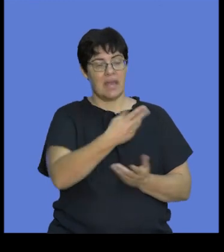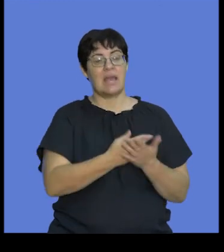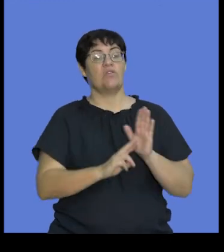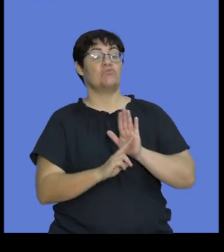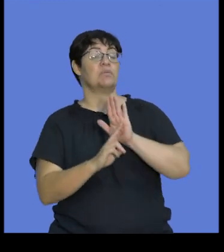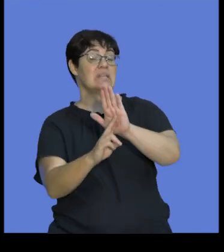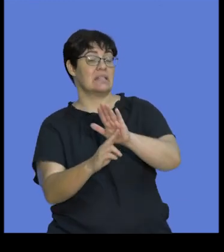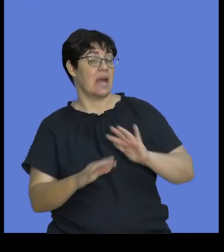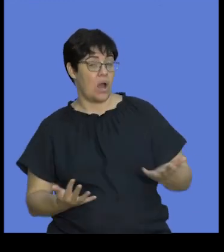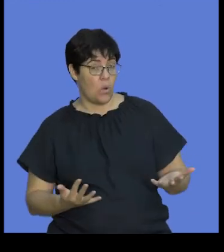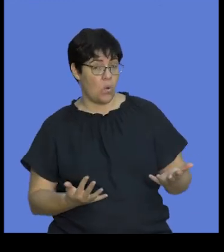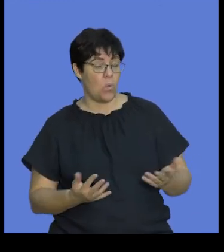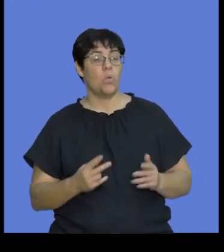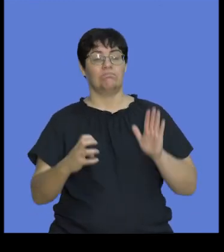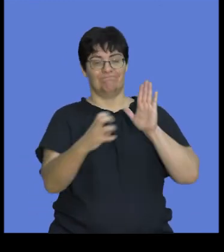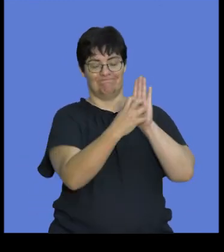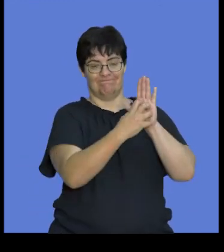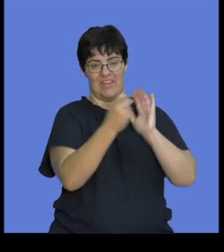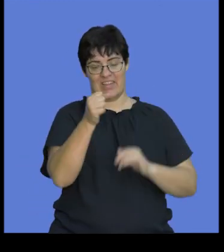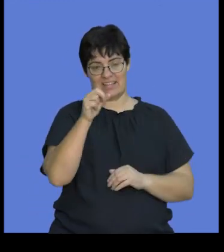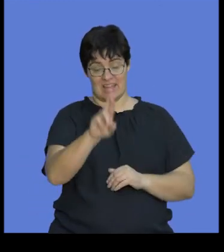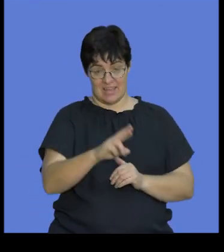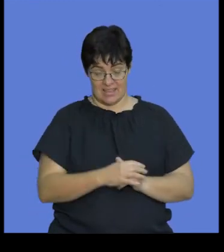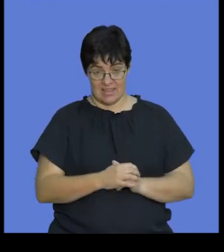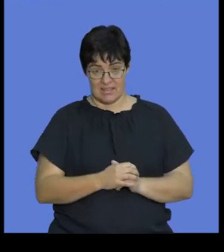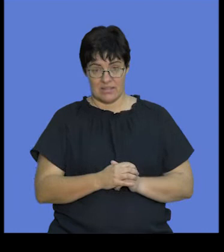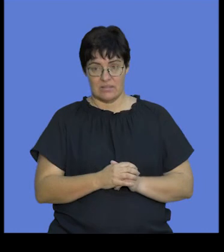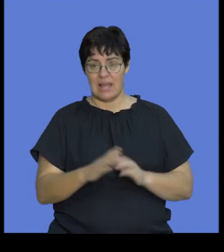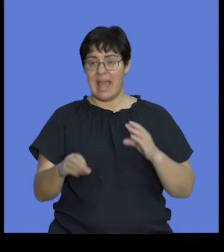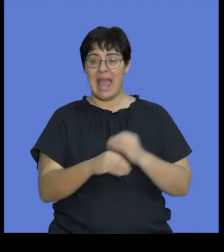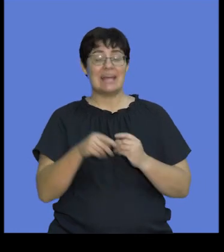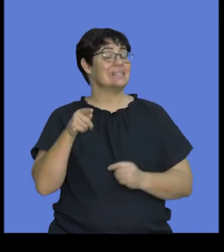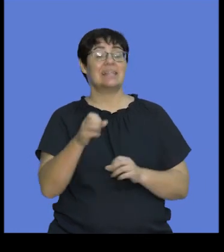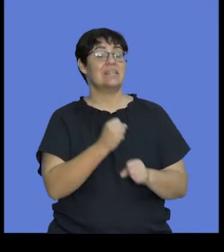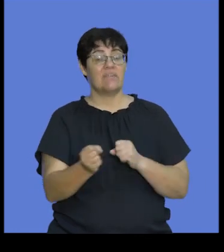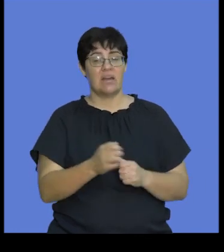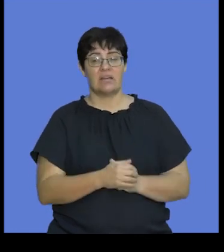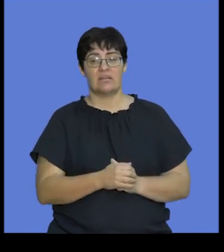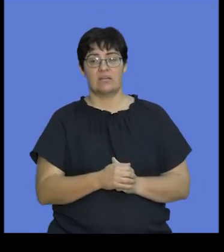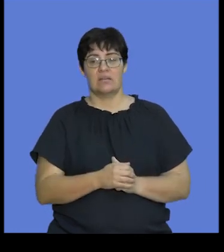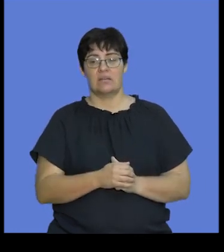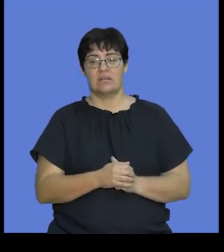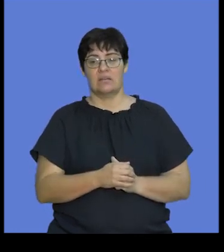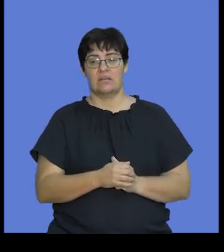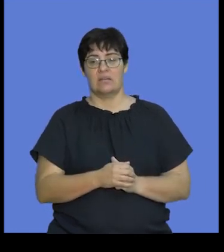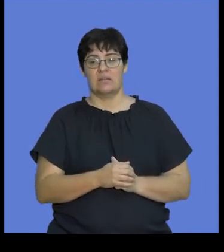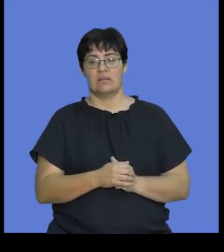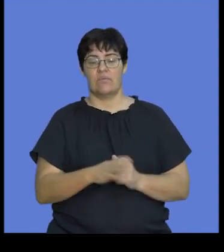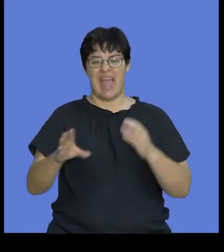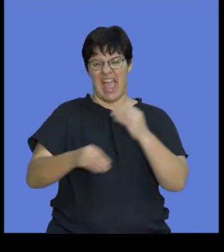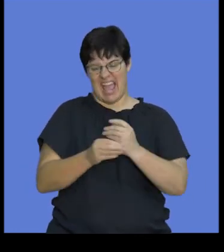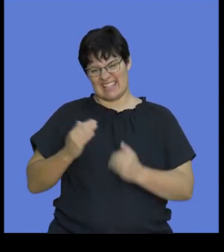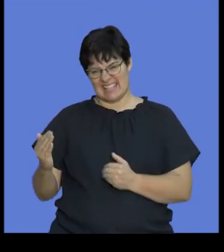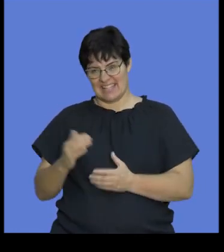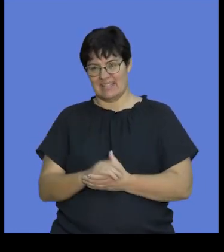momentum can be represented by a vector diagram. And what I didn't add into the summary is this. So let's just put it in